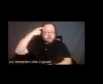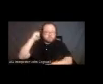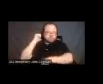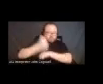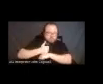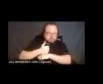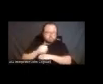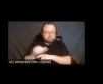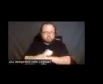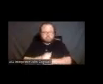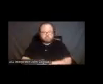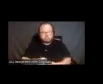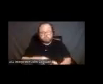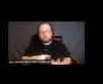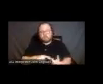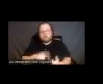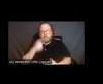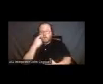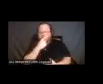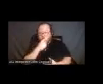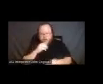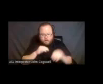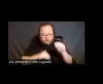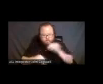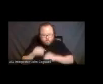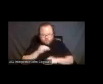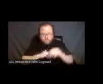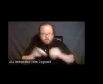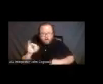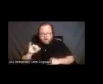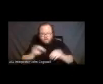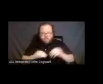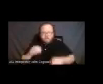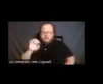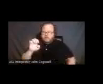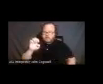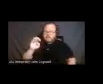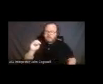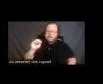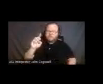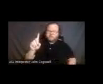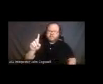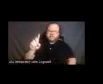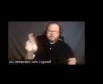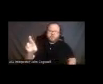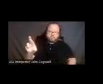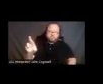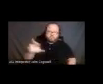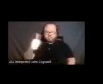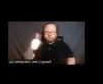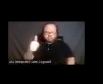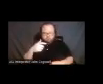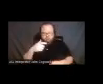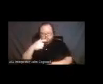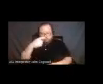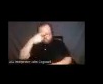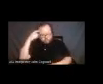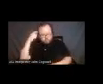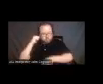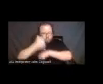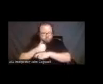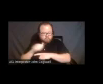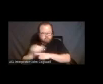eye movement desensitization and reprocessing, also known as EMDR, another trauma-based practice,